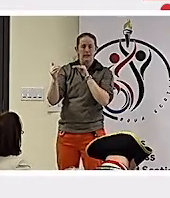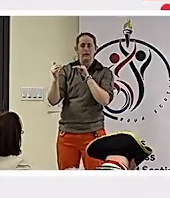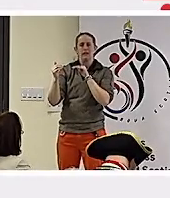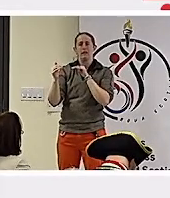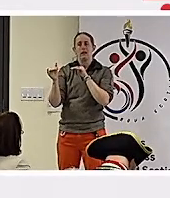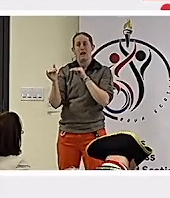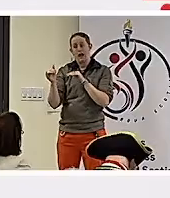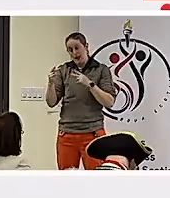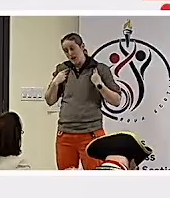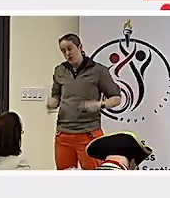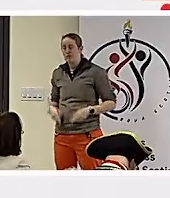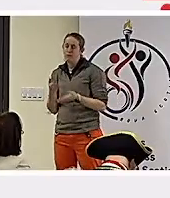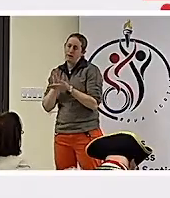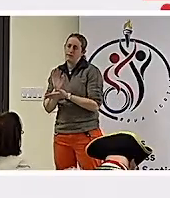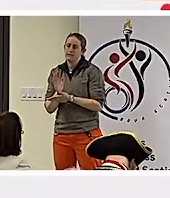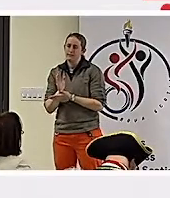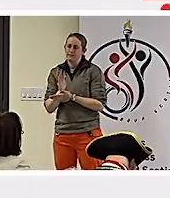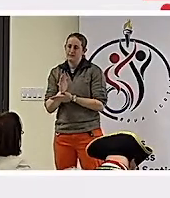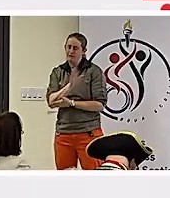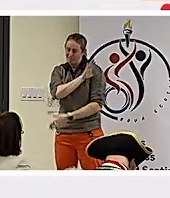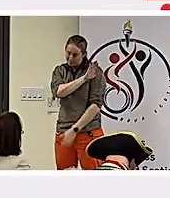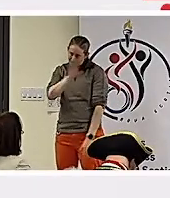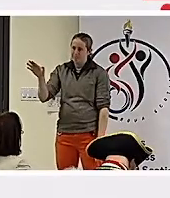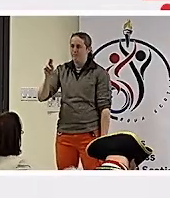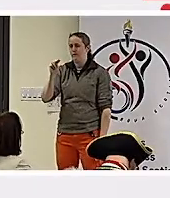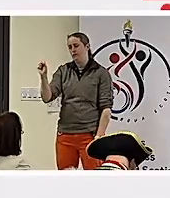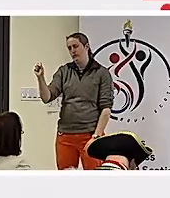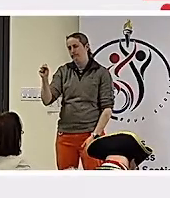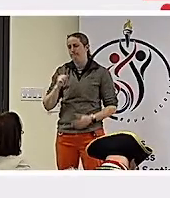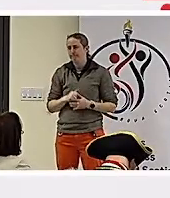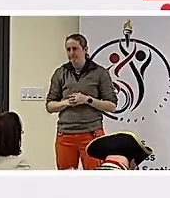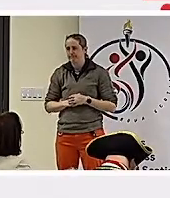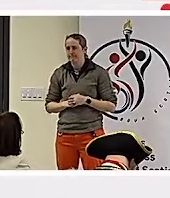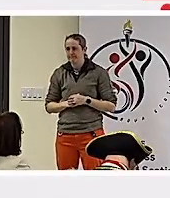and human rights across Nova Scotia.